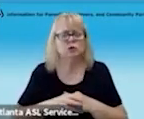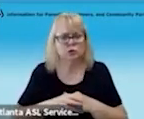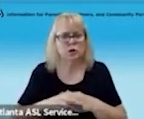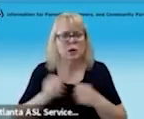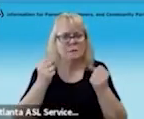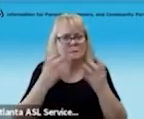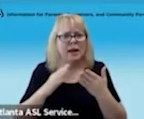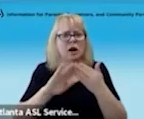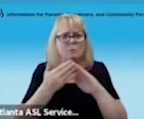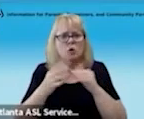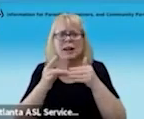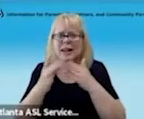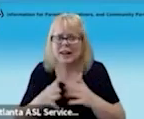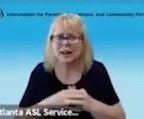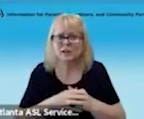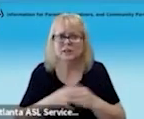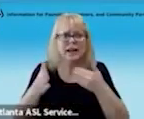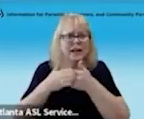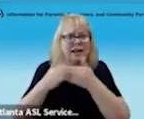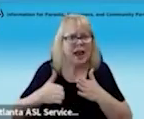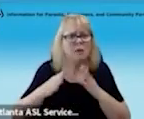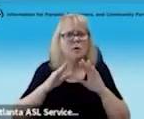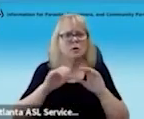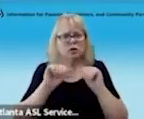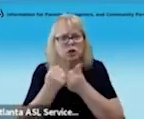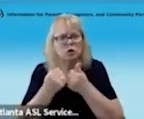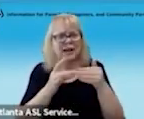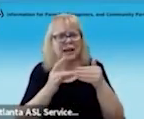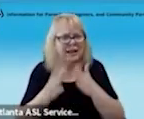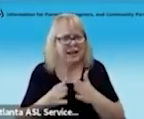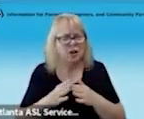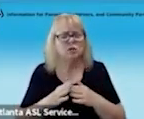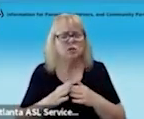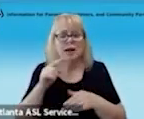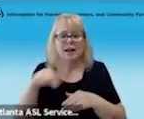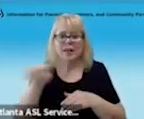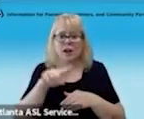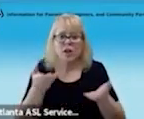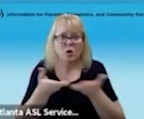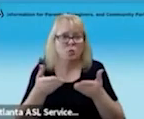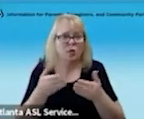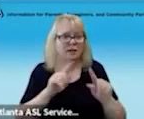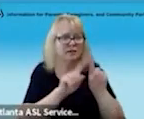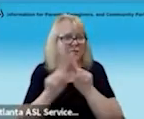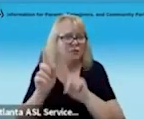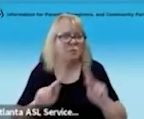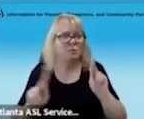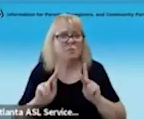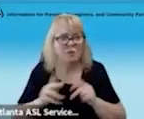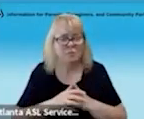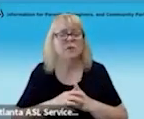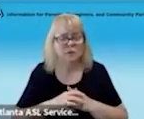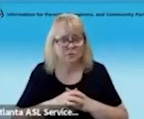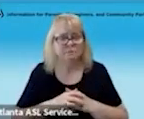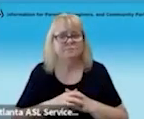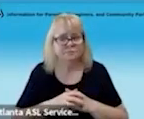still hold a lot of influence. And people, when I talk about credible messengers, again, that are many of your pastors, many